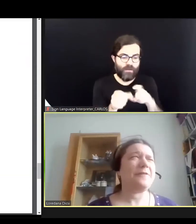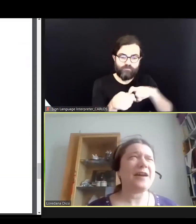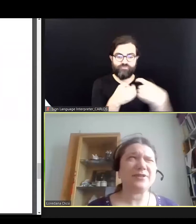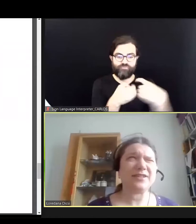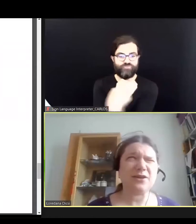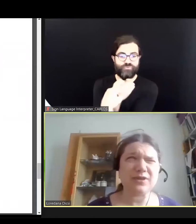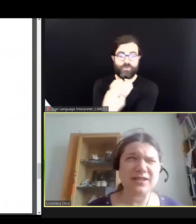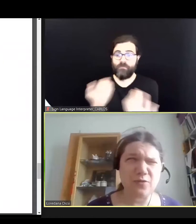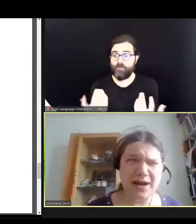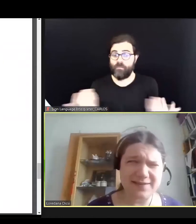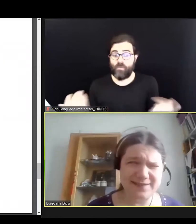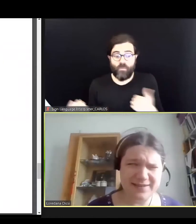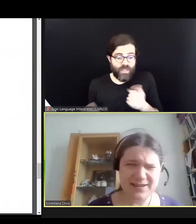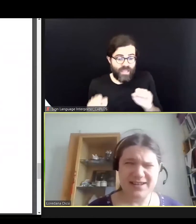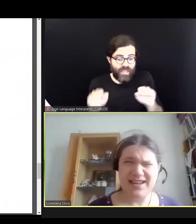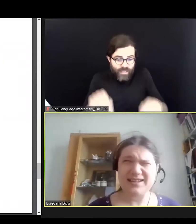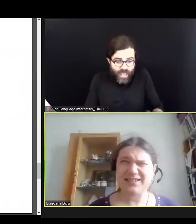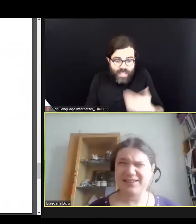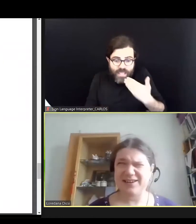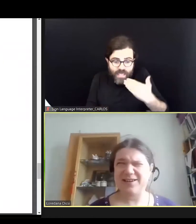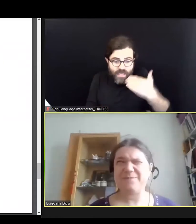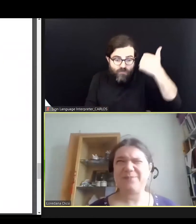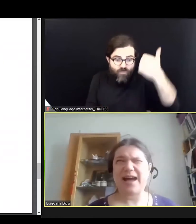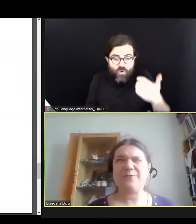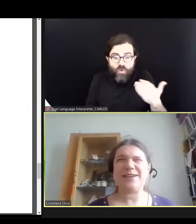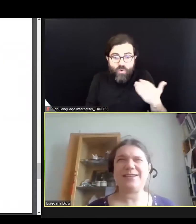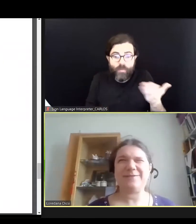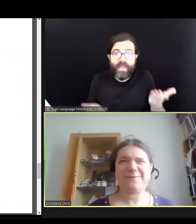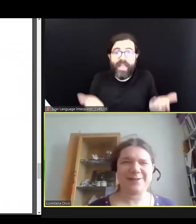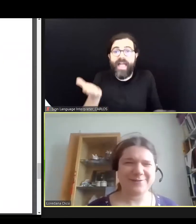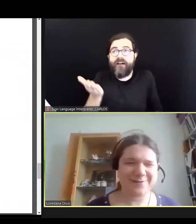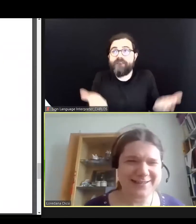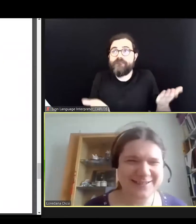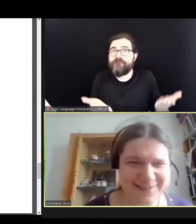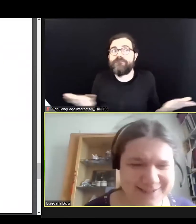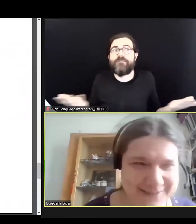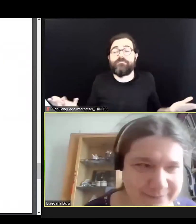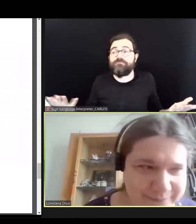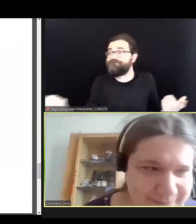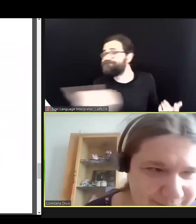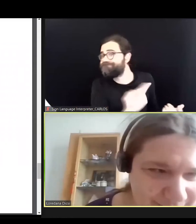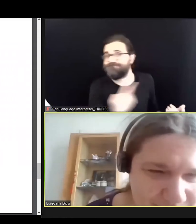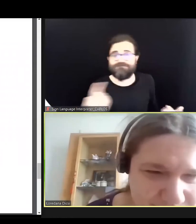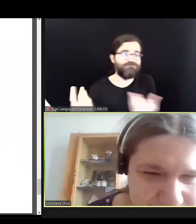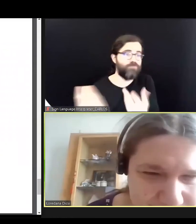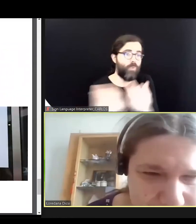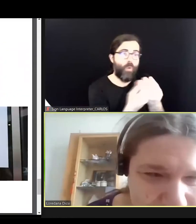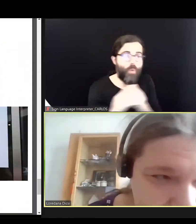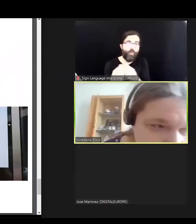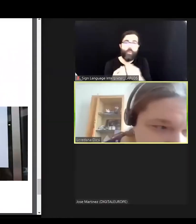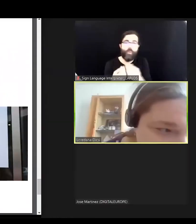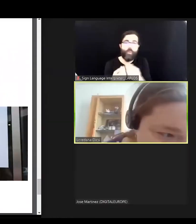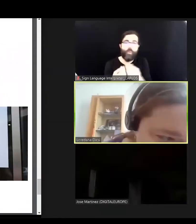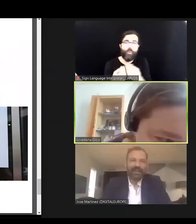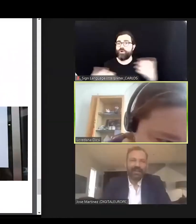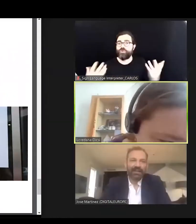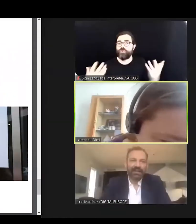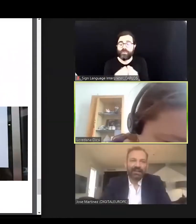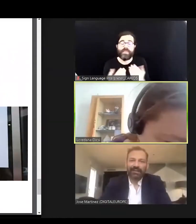that all countries provide the necessary financial support, that the services